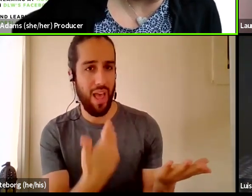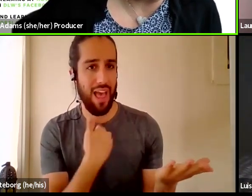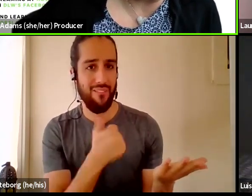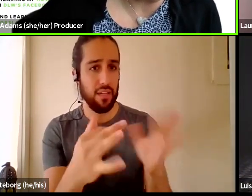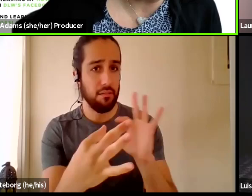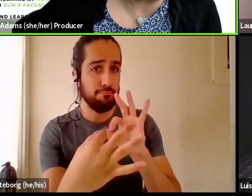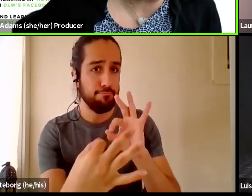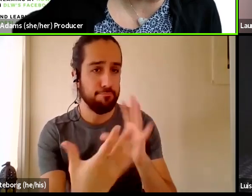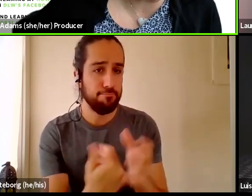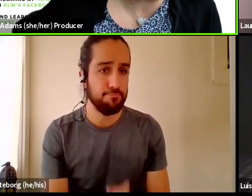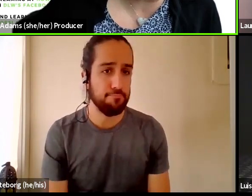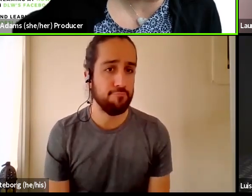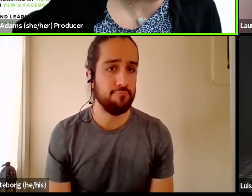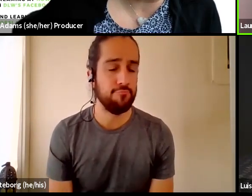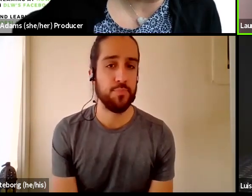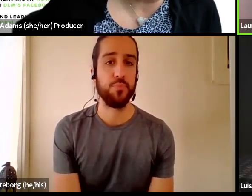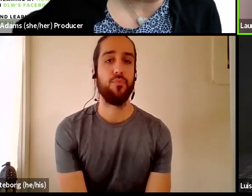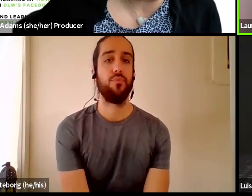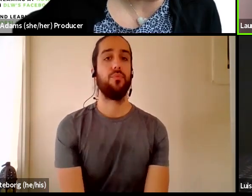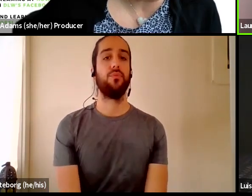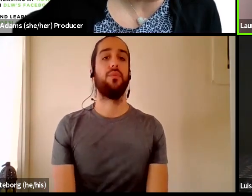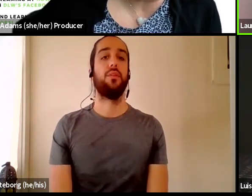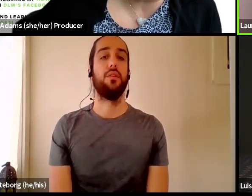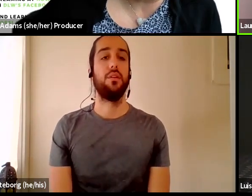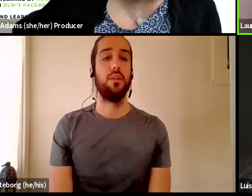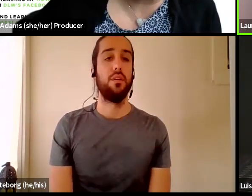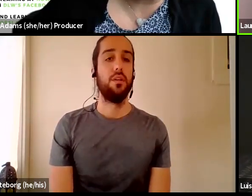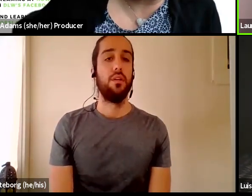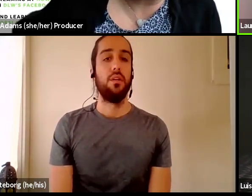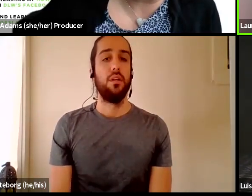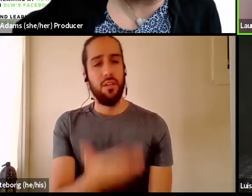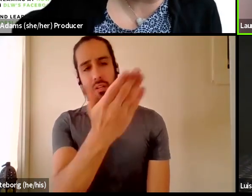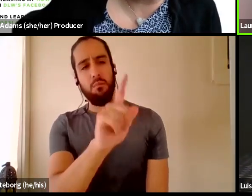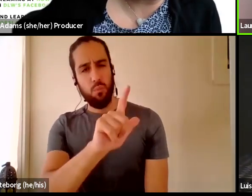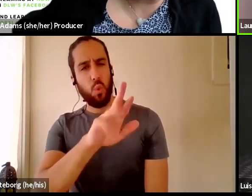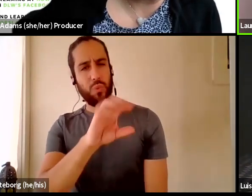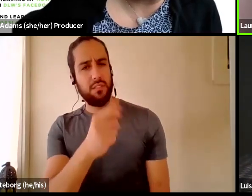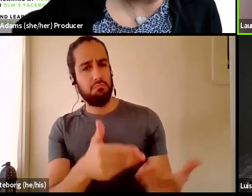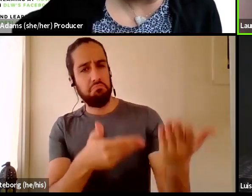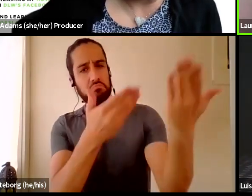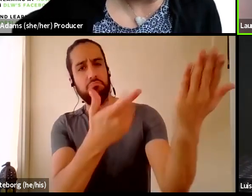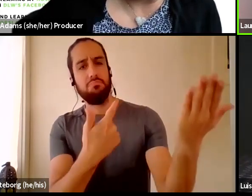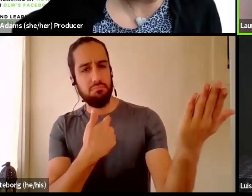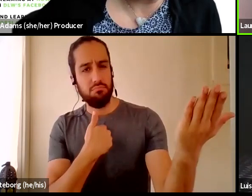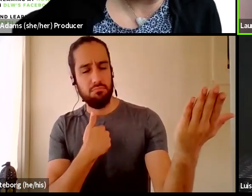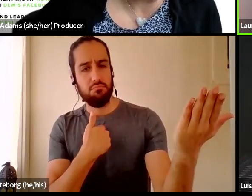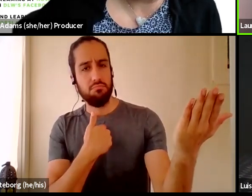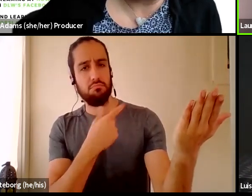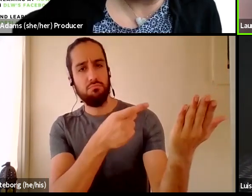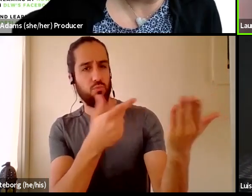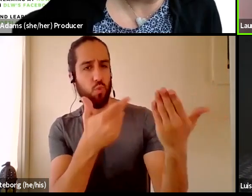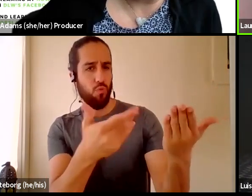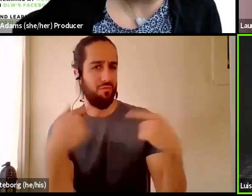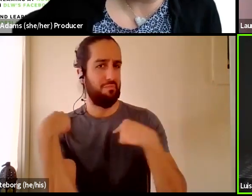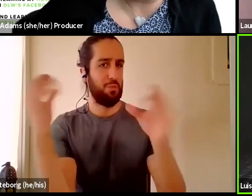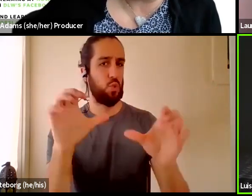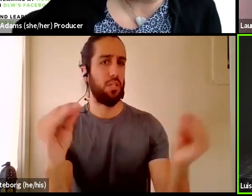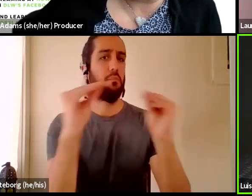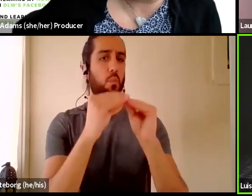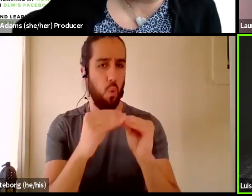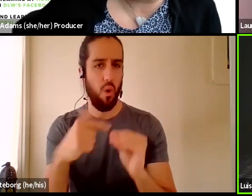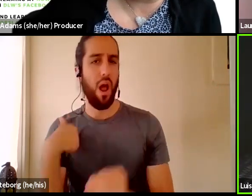that? I'm gonna first start to you, Louise, because you've been doing it more and I can explain it from a different end from how we've been doing it. I think